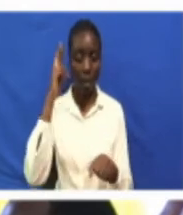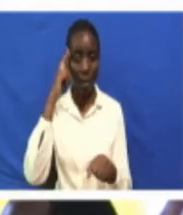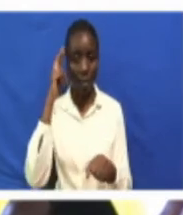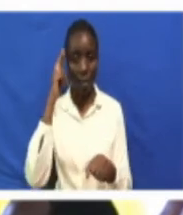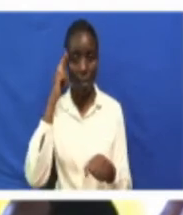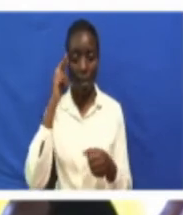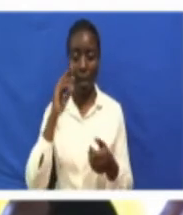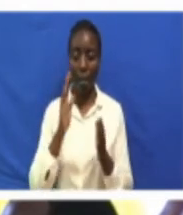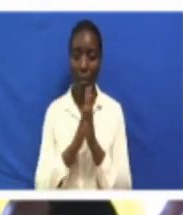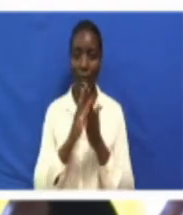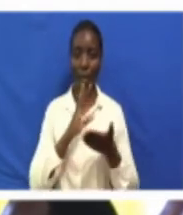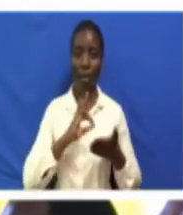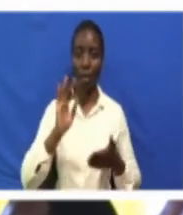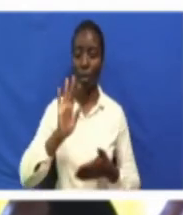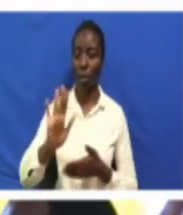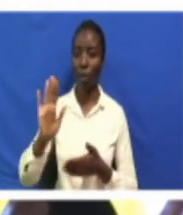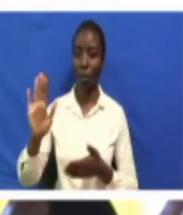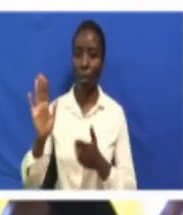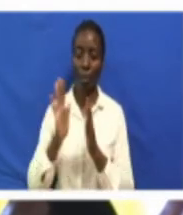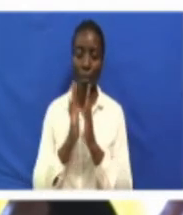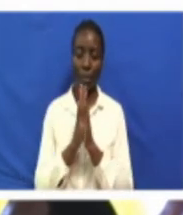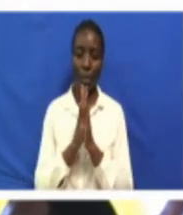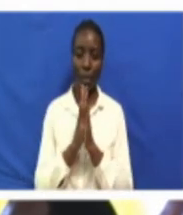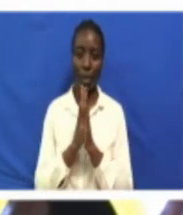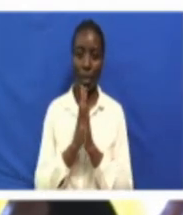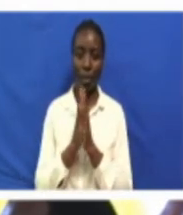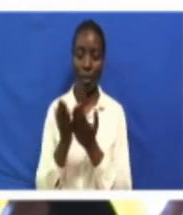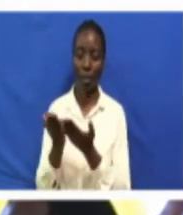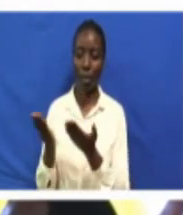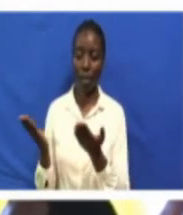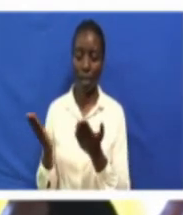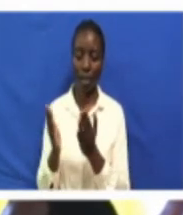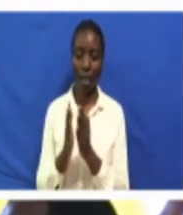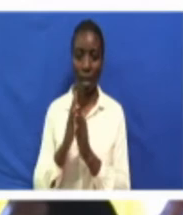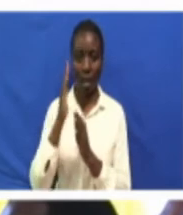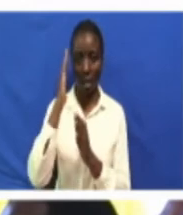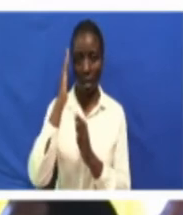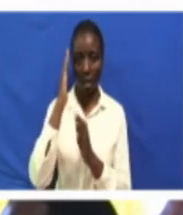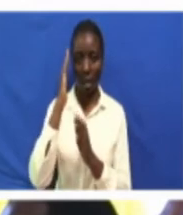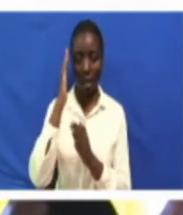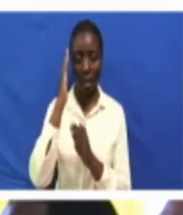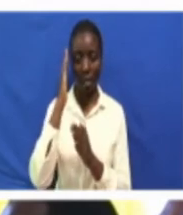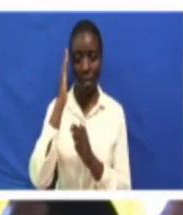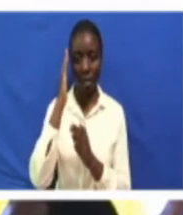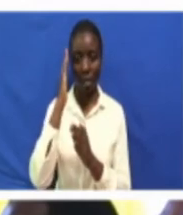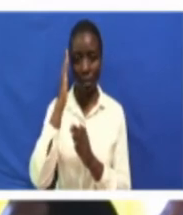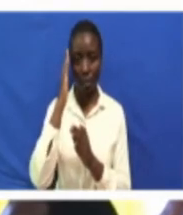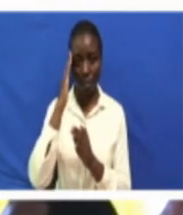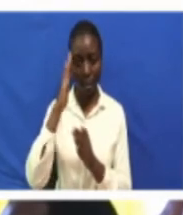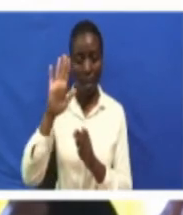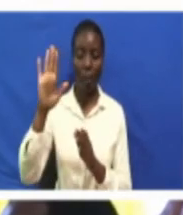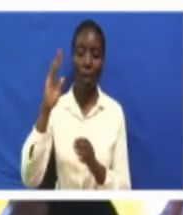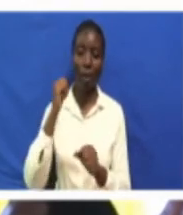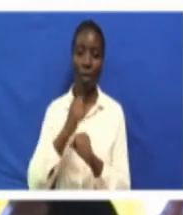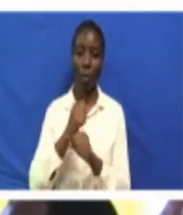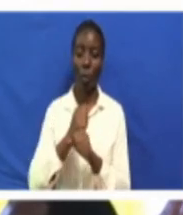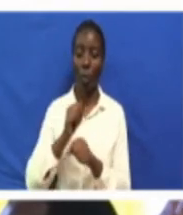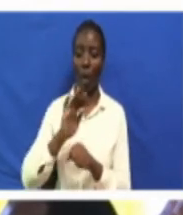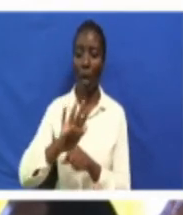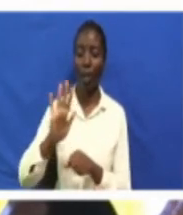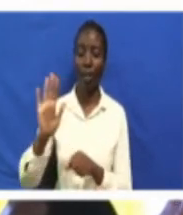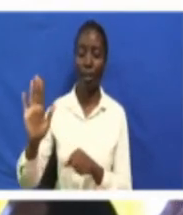for their souls we earn for the Eternal Repose and cherish their dedicated Service as pastoral